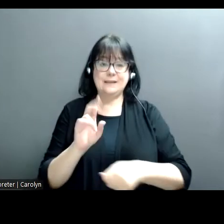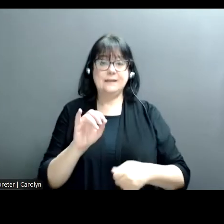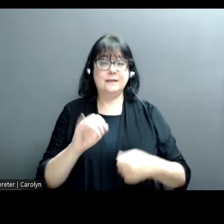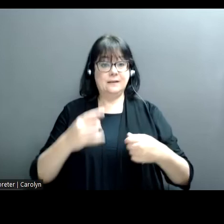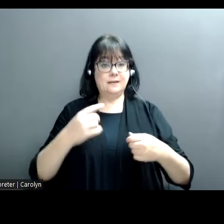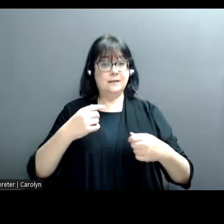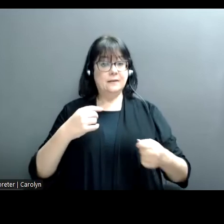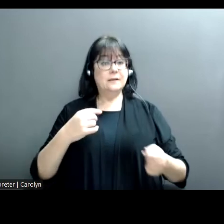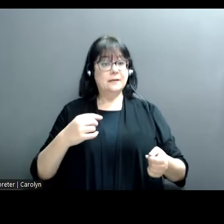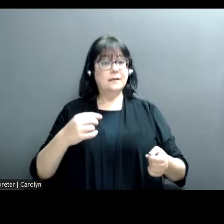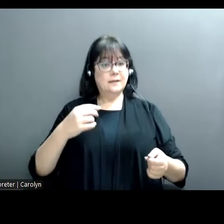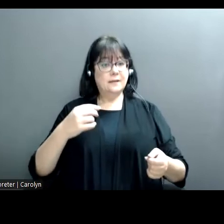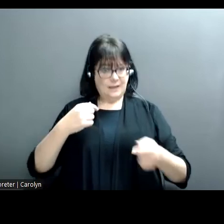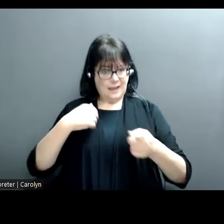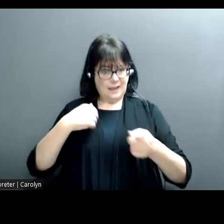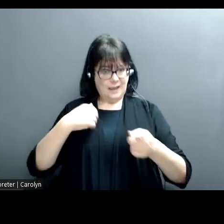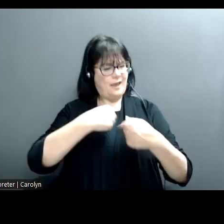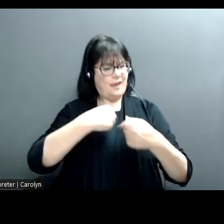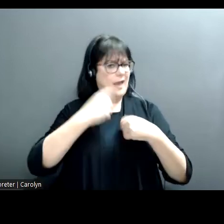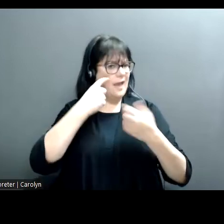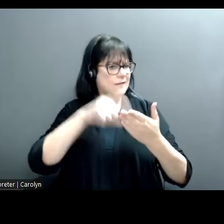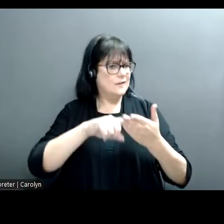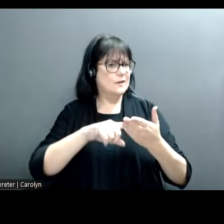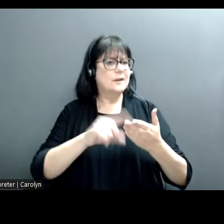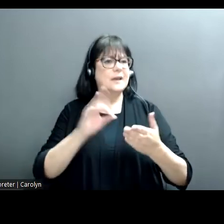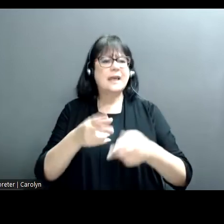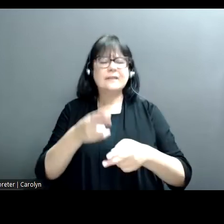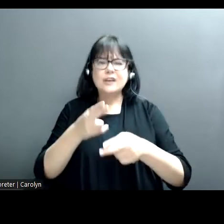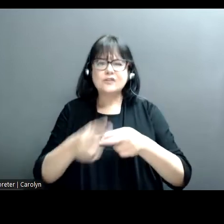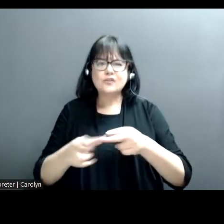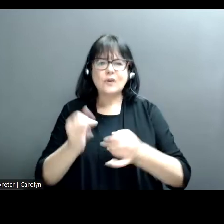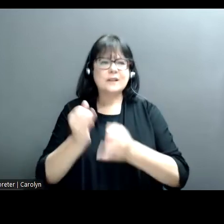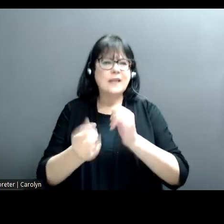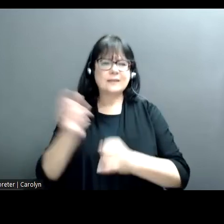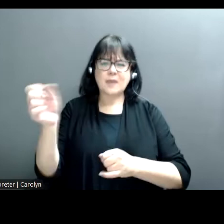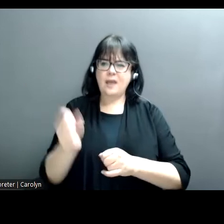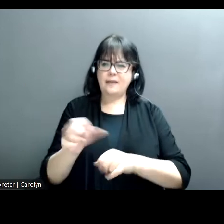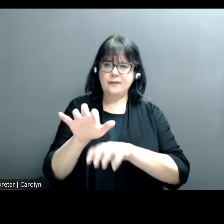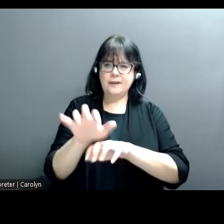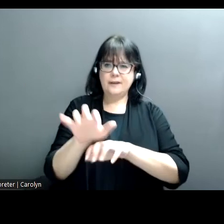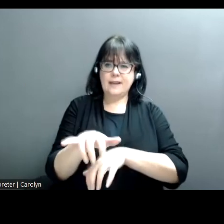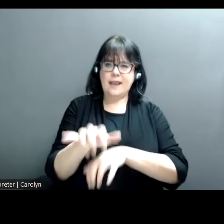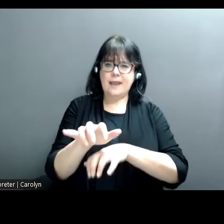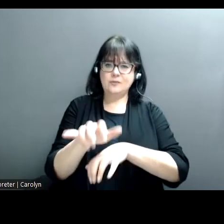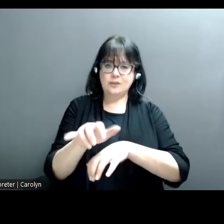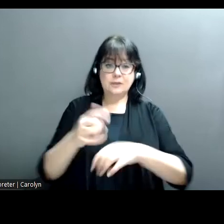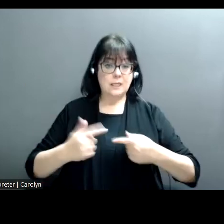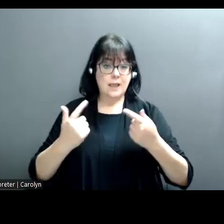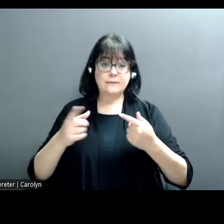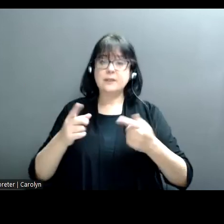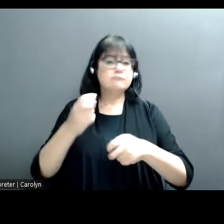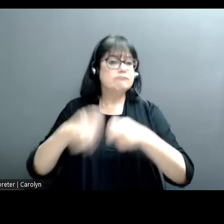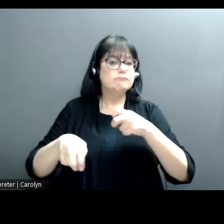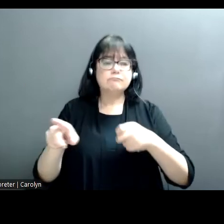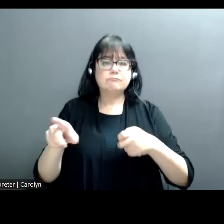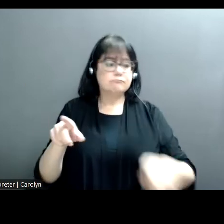human captioner at short notice for a short session is actually extremely difficult. And with nobody